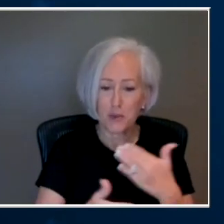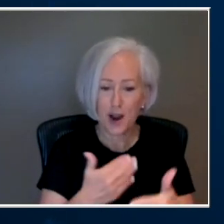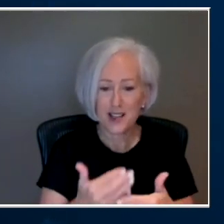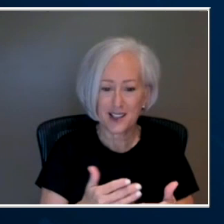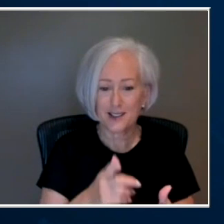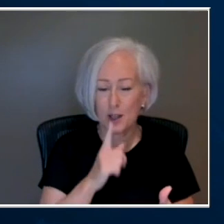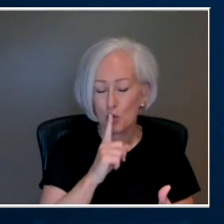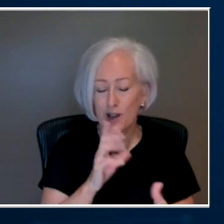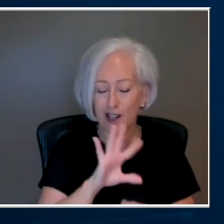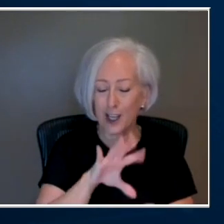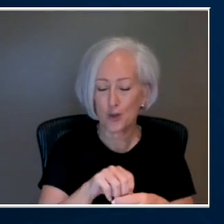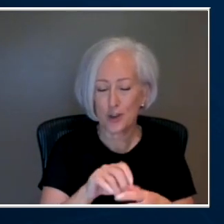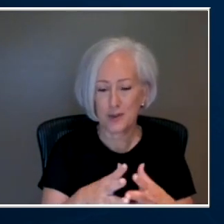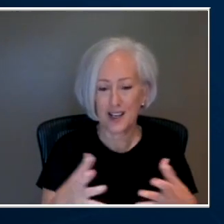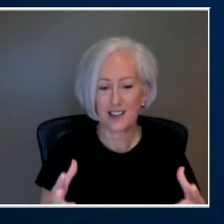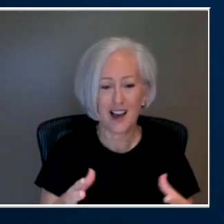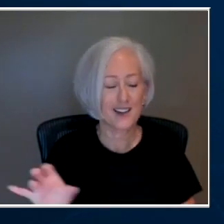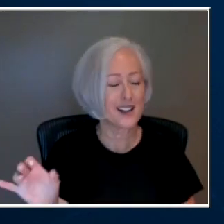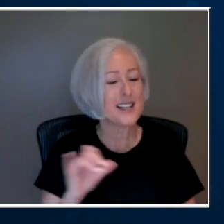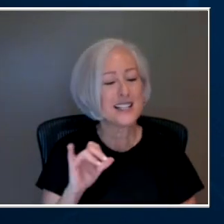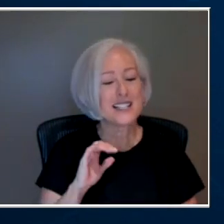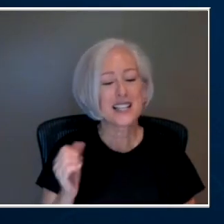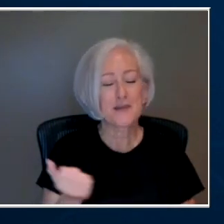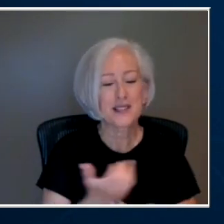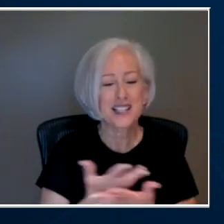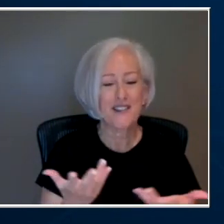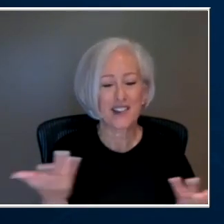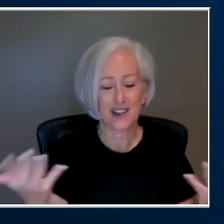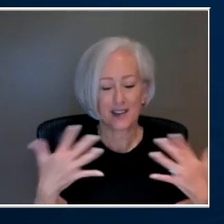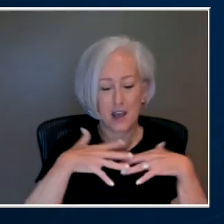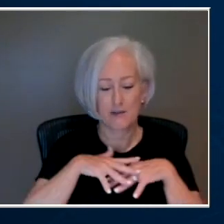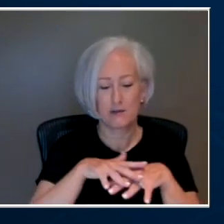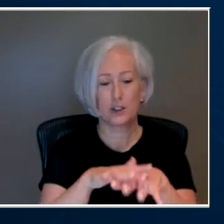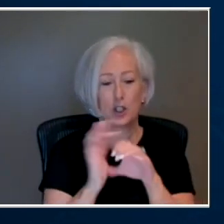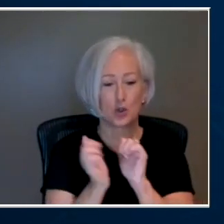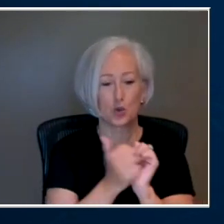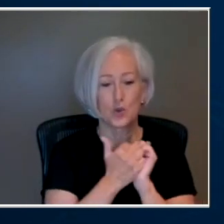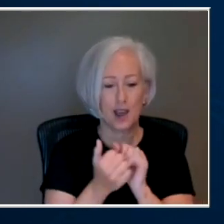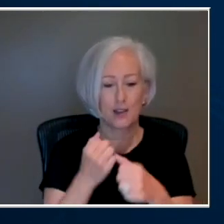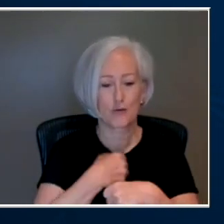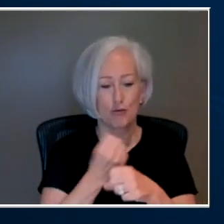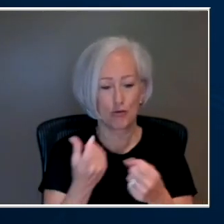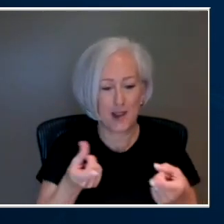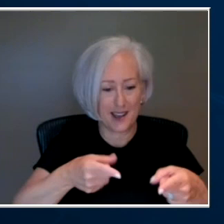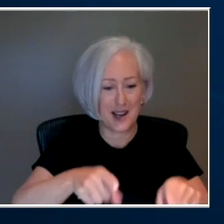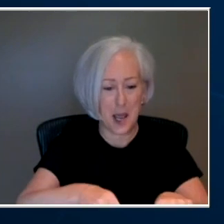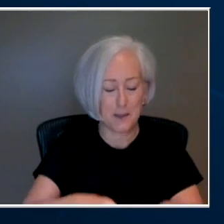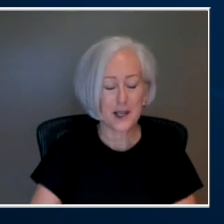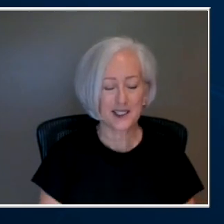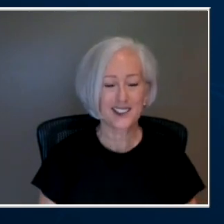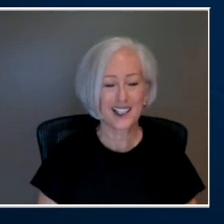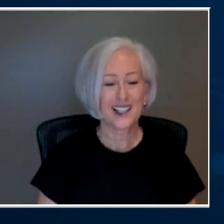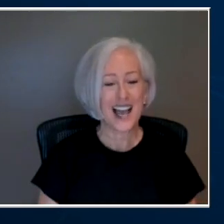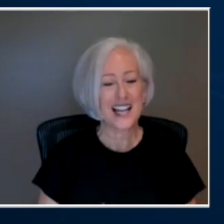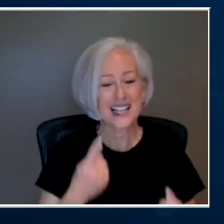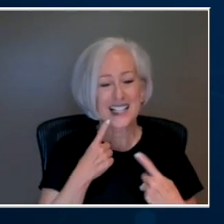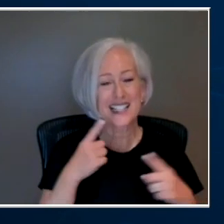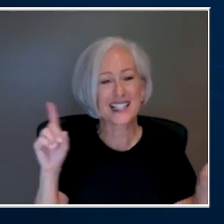too. So it's like all forces came together, to get this done and have a successful